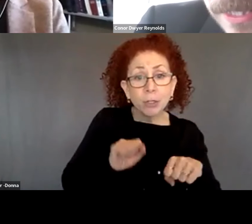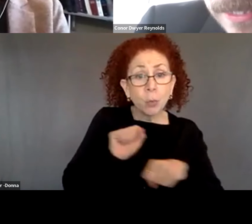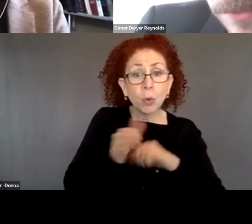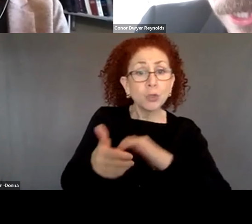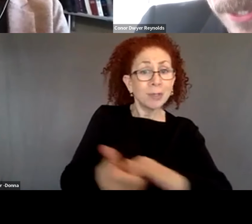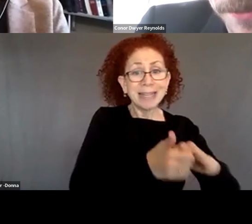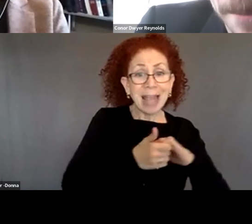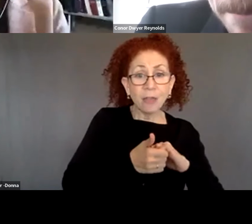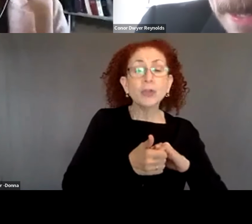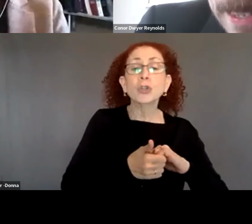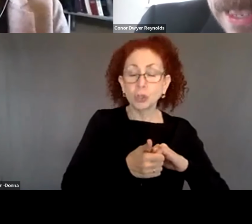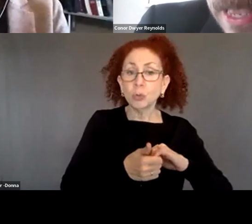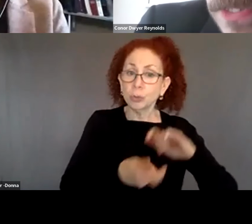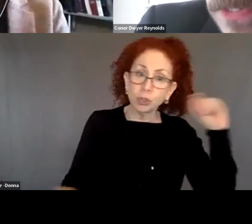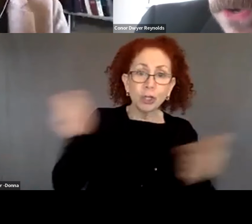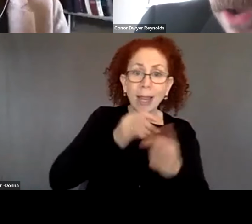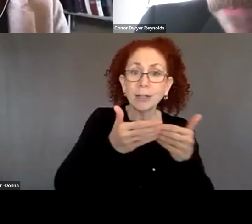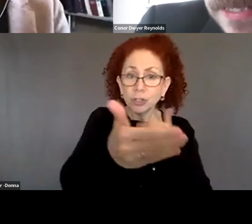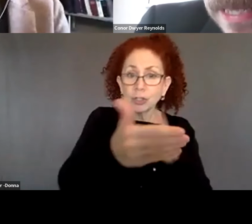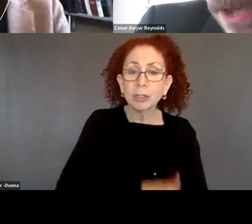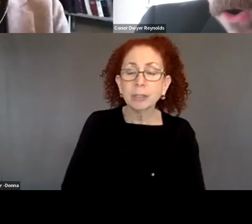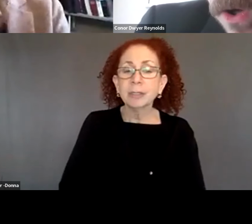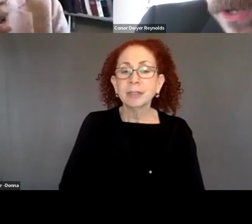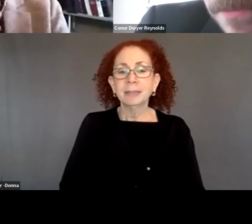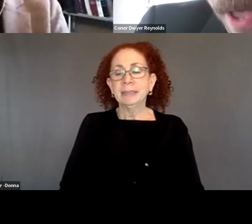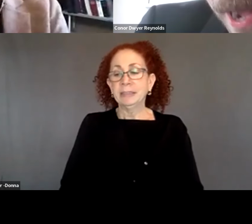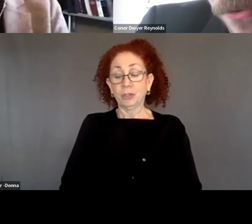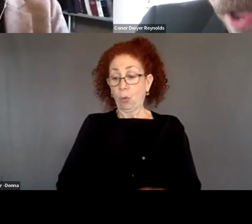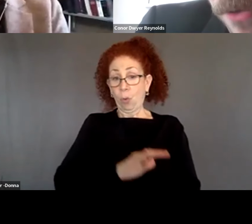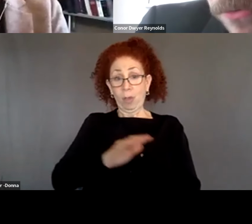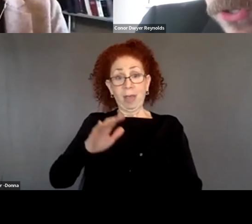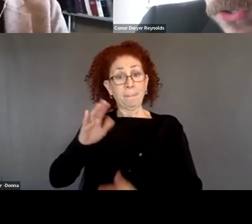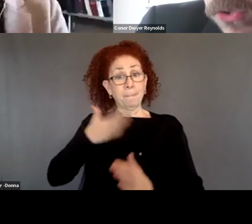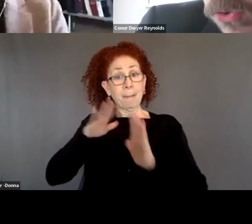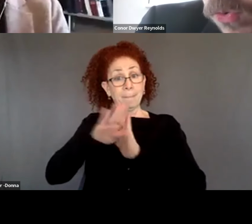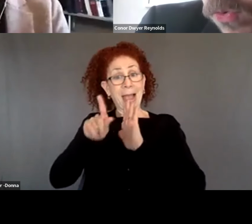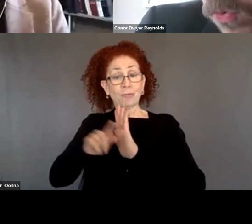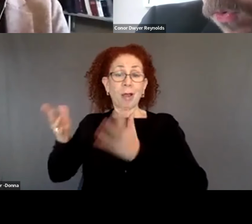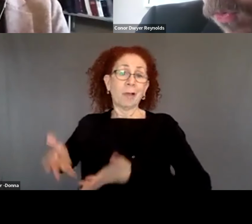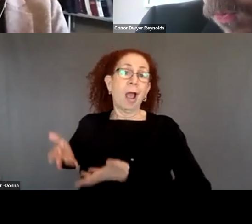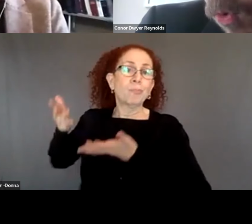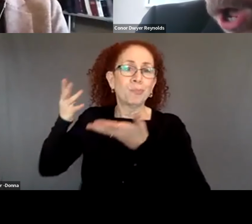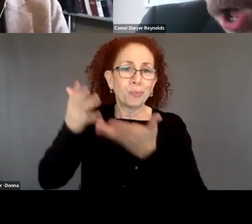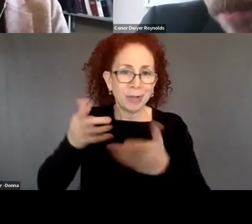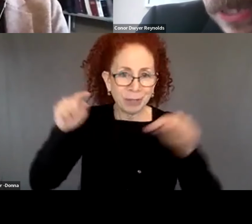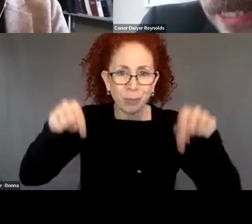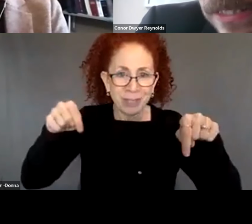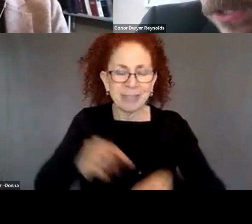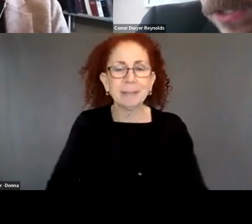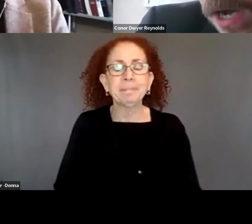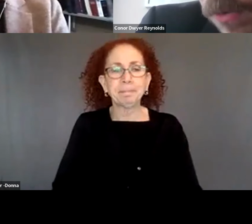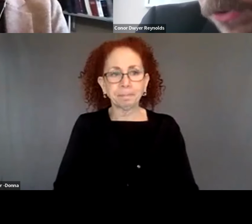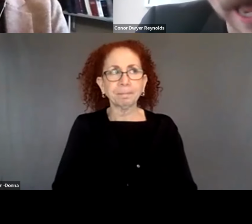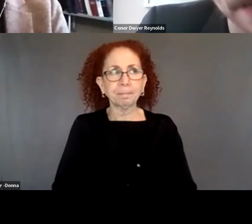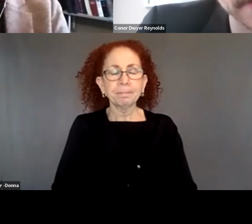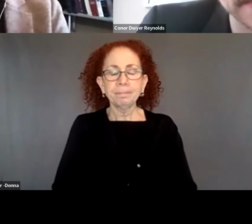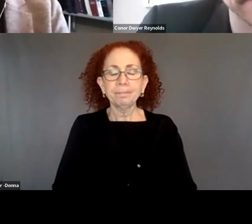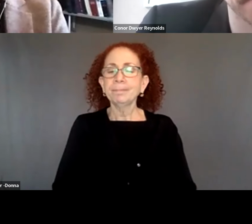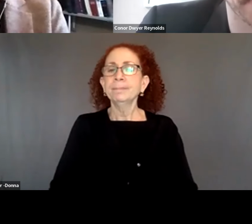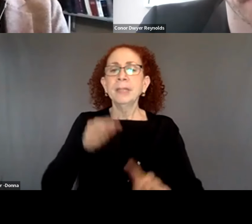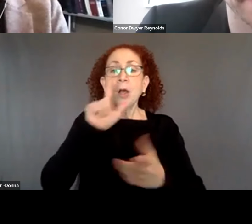towards collective change. And so I bring that all as a background to what a place in the law where